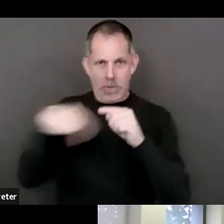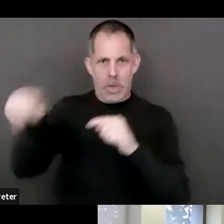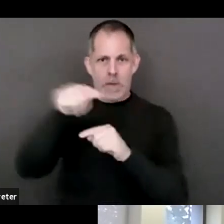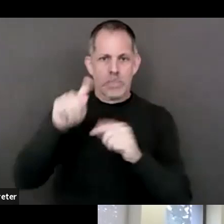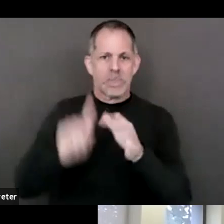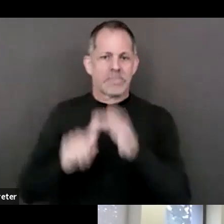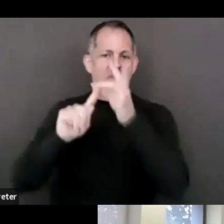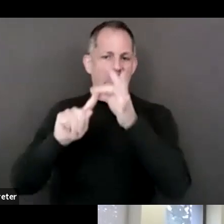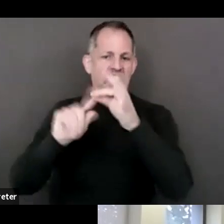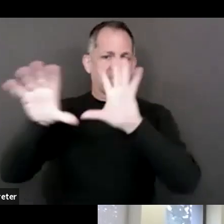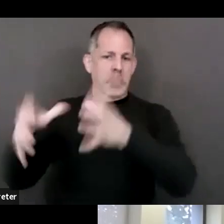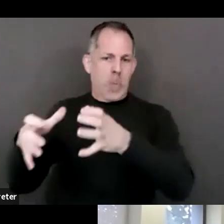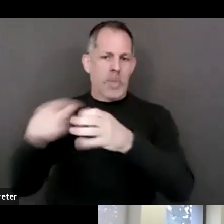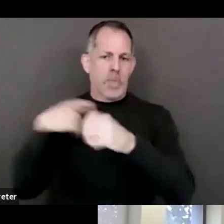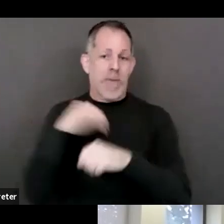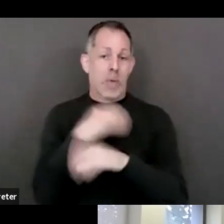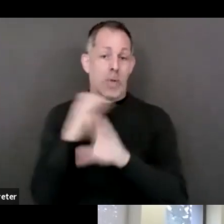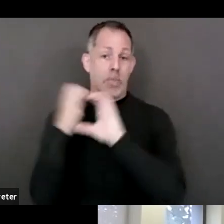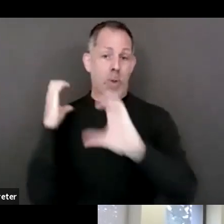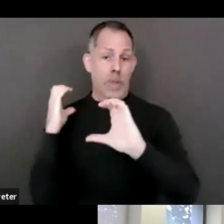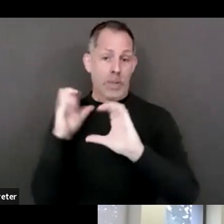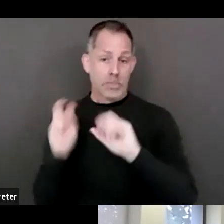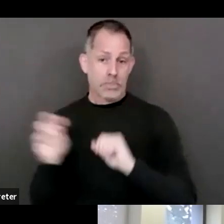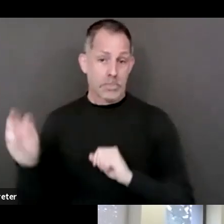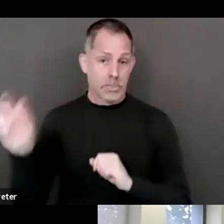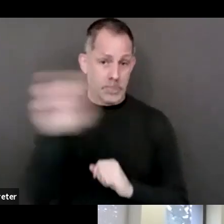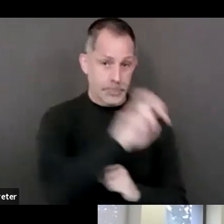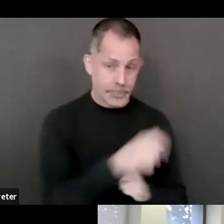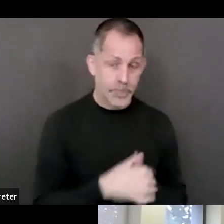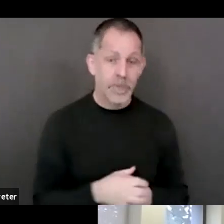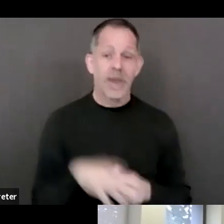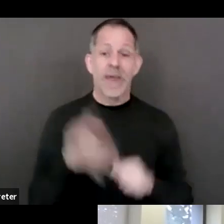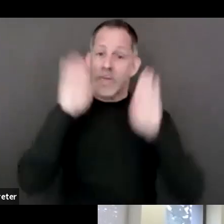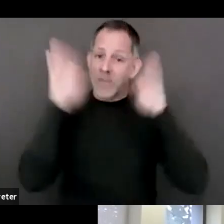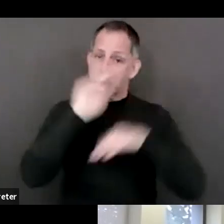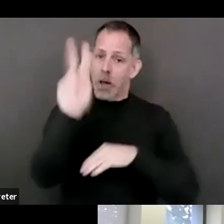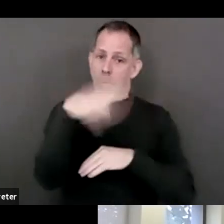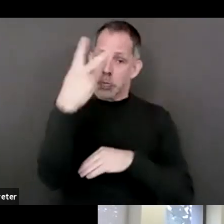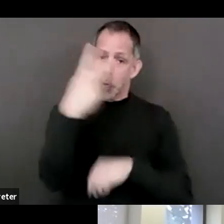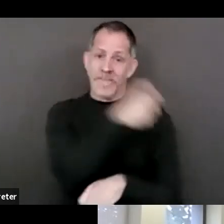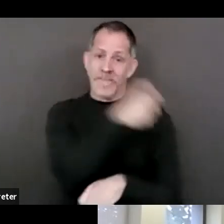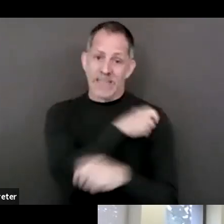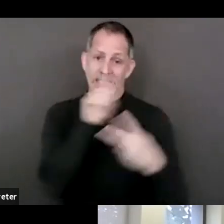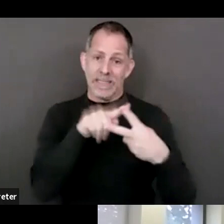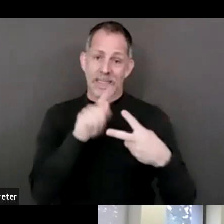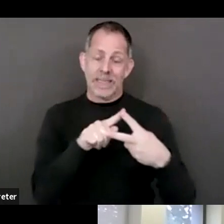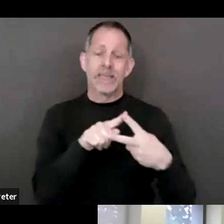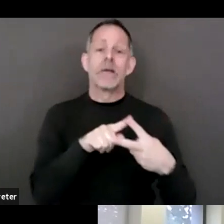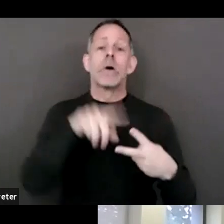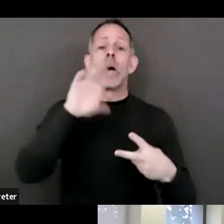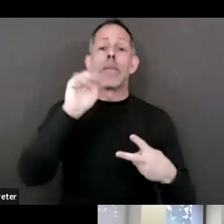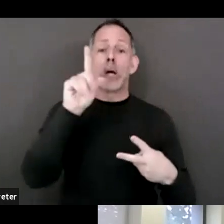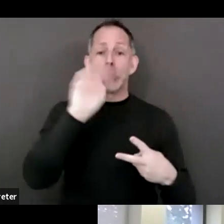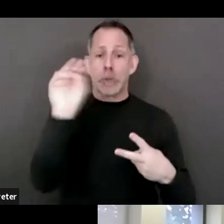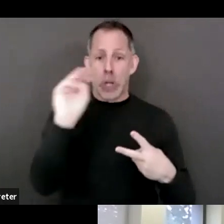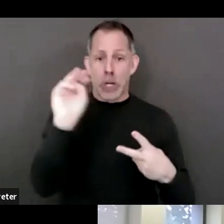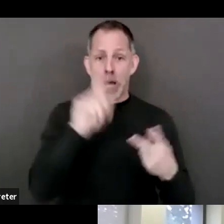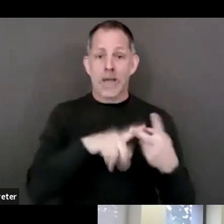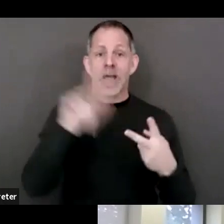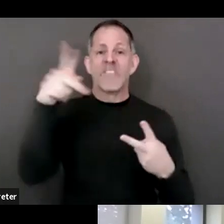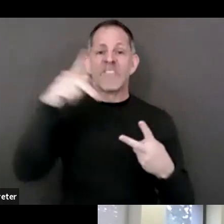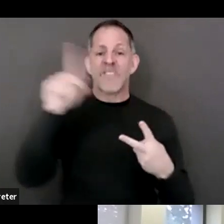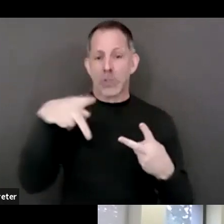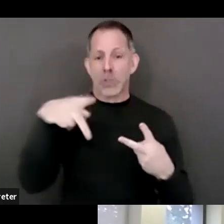manufacturers, Moderna, Pfizer, and Johnson & Johnson, depending on availability week to week. Those homebound